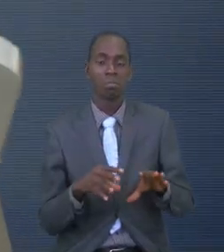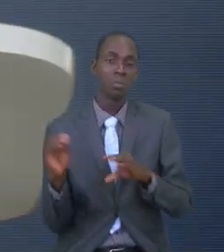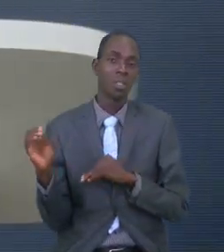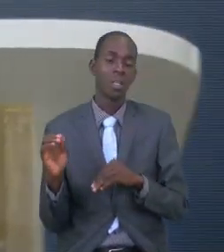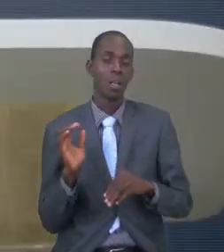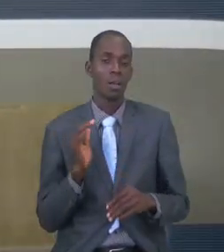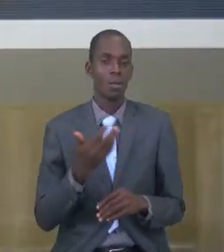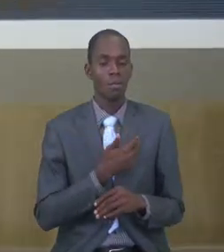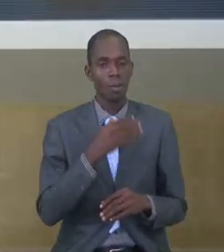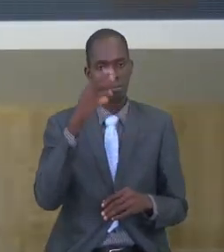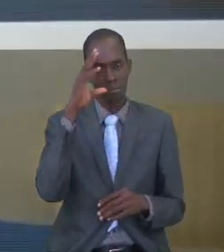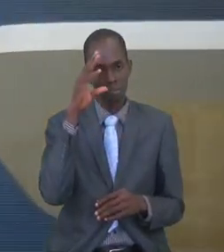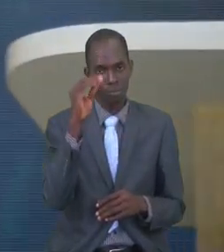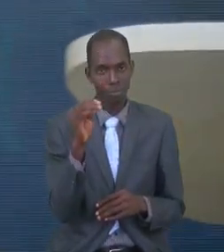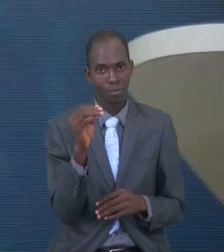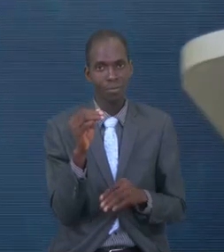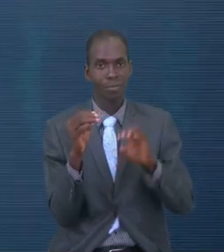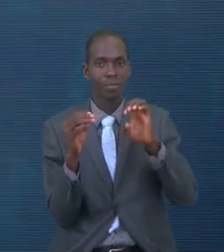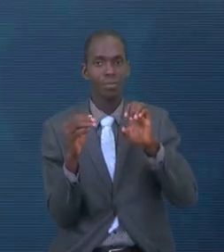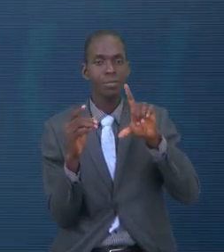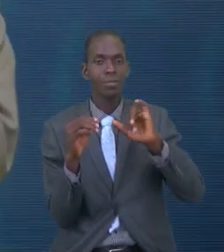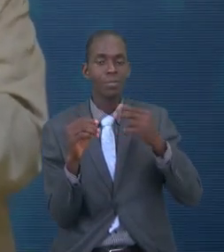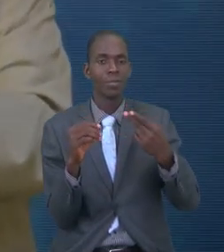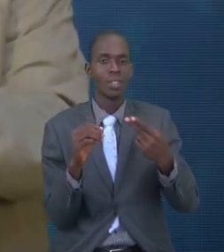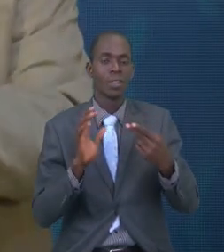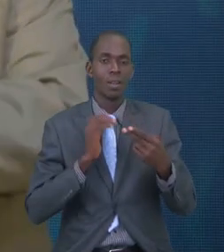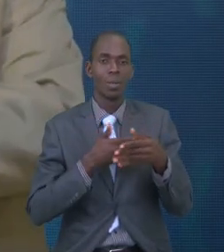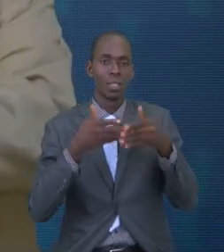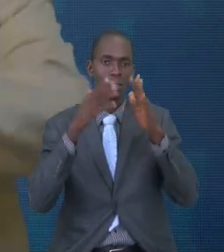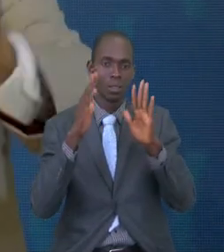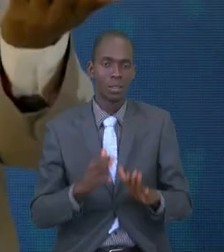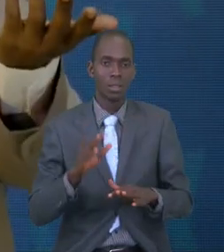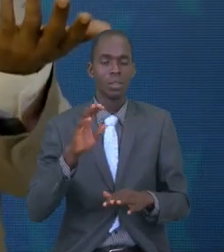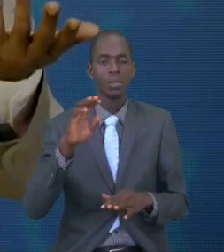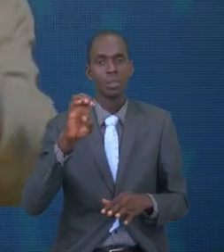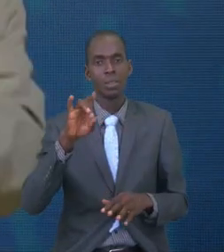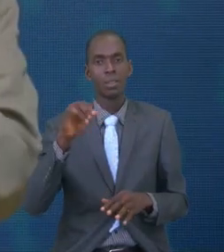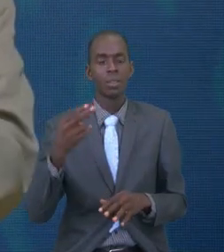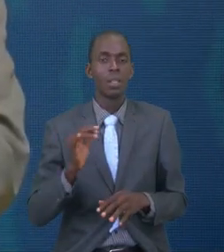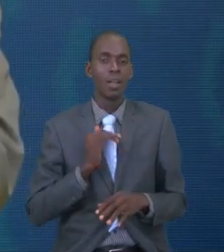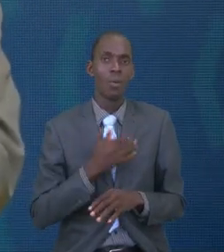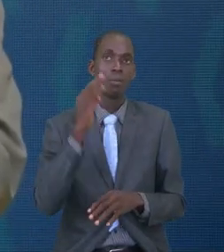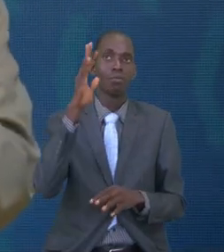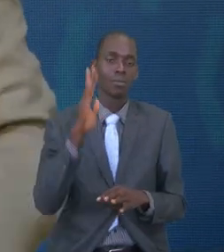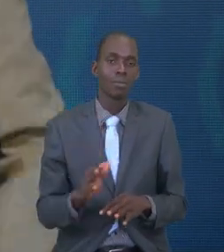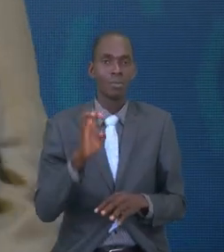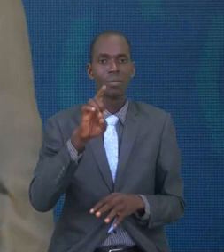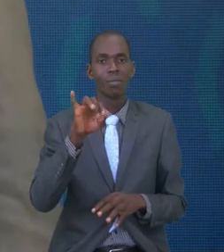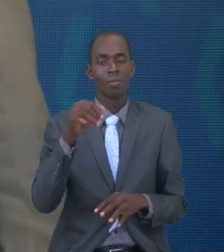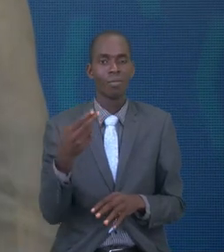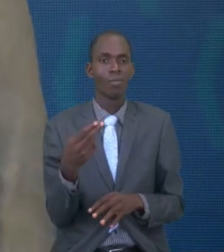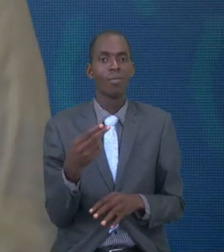man Elijah, our model Elijah, our minister Elijah